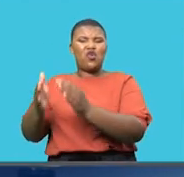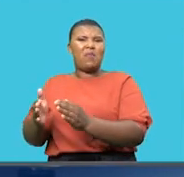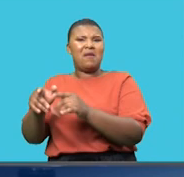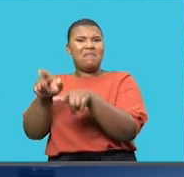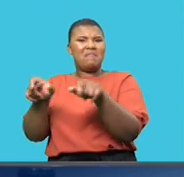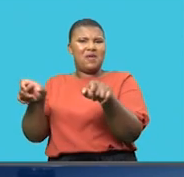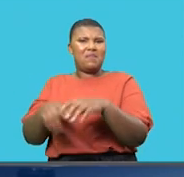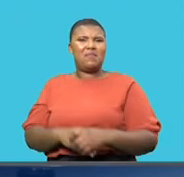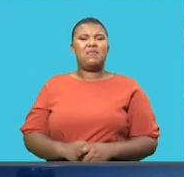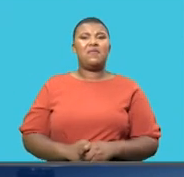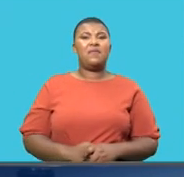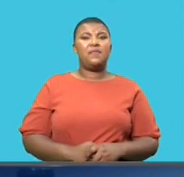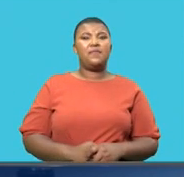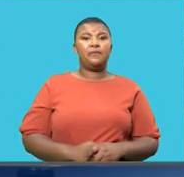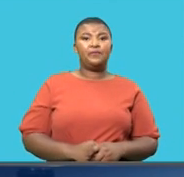means that, in